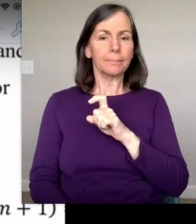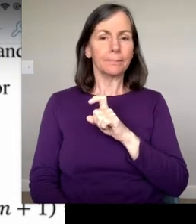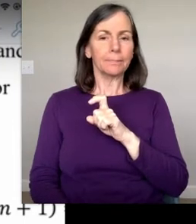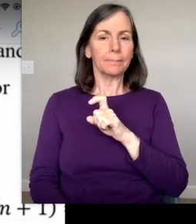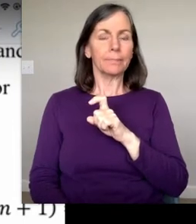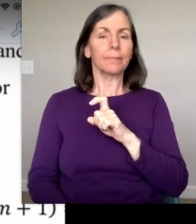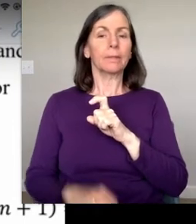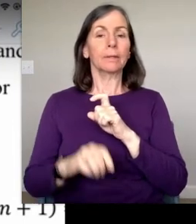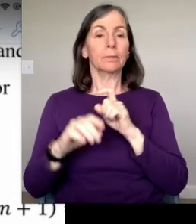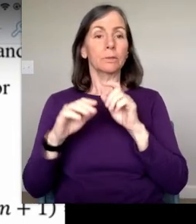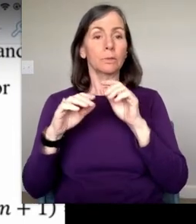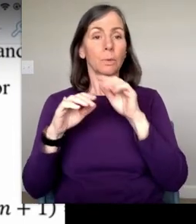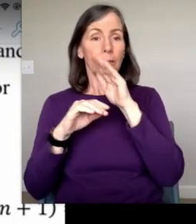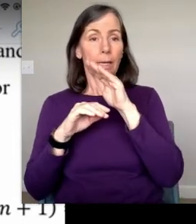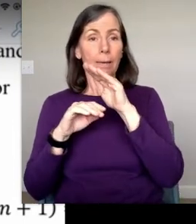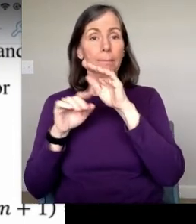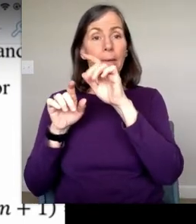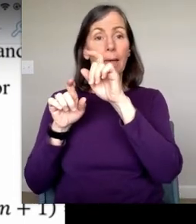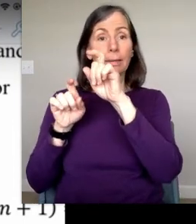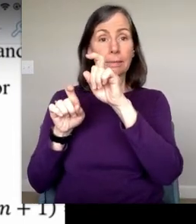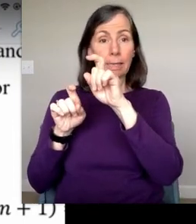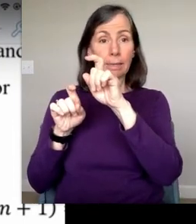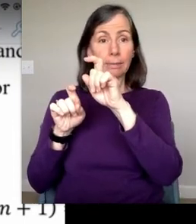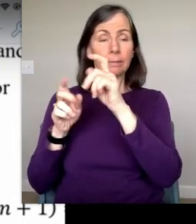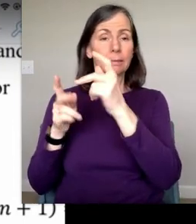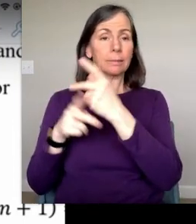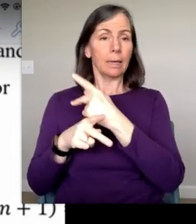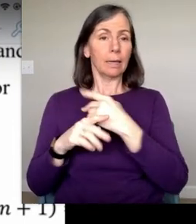X times x is x squared.